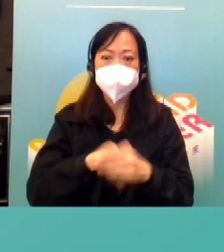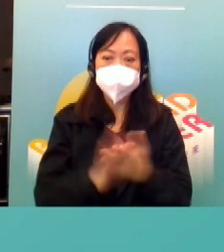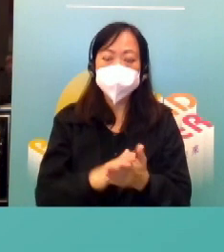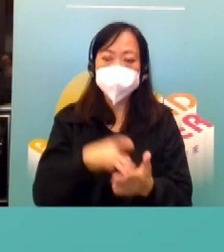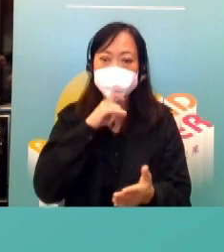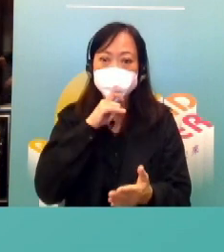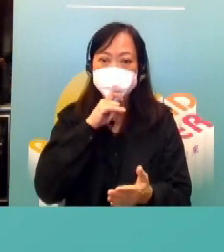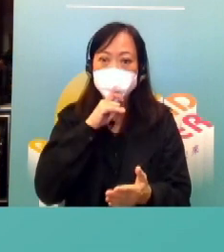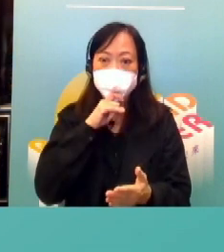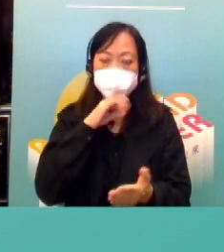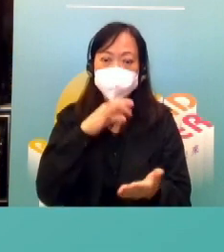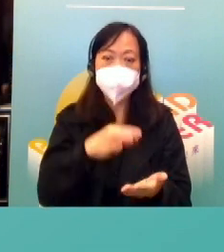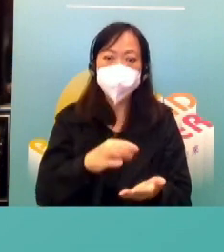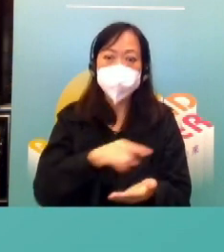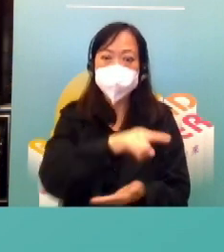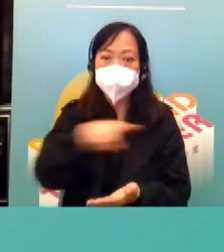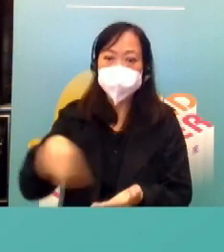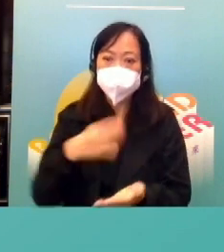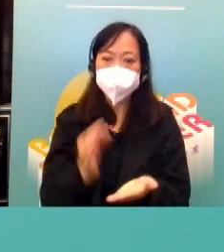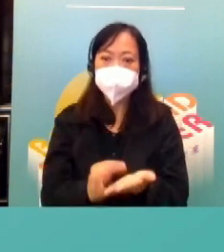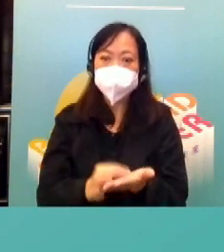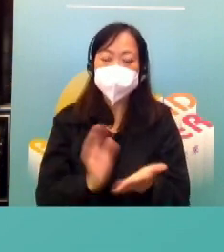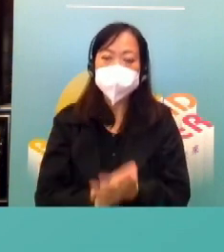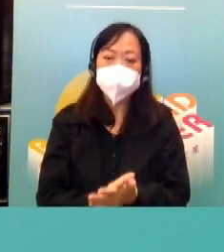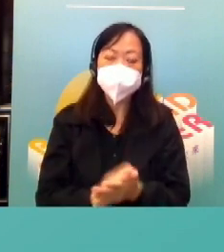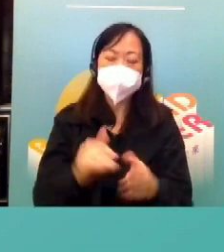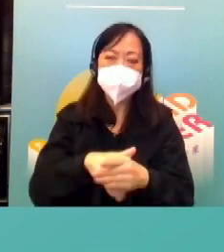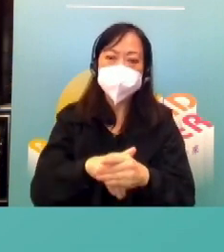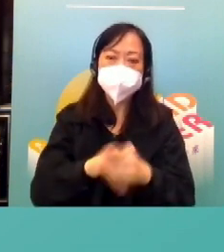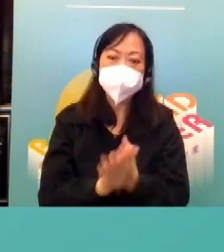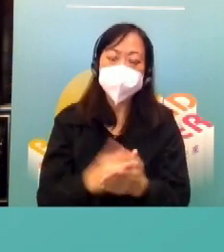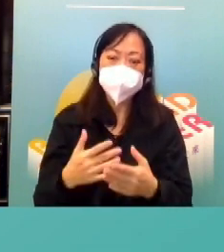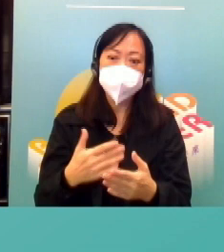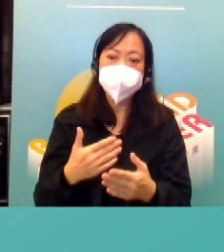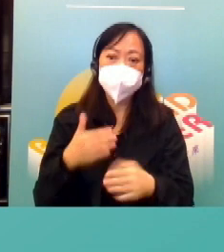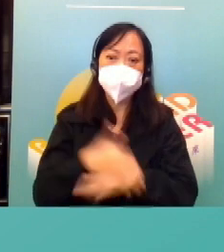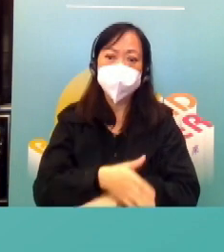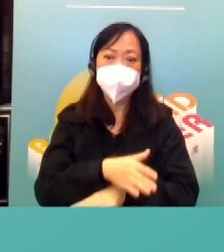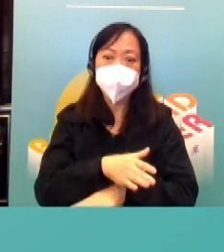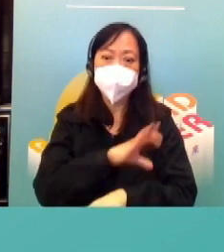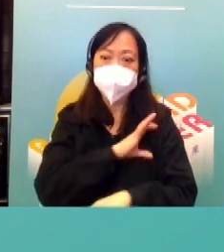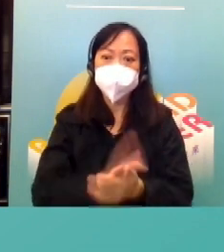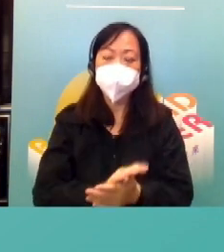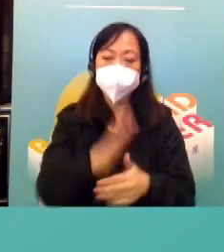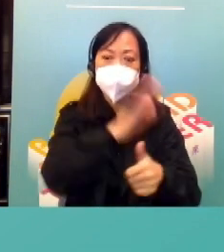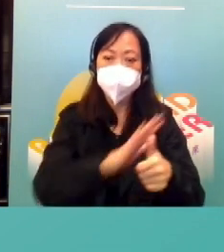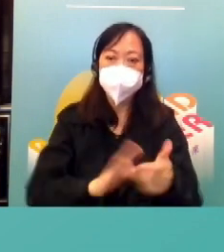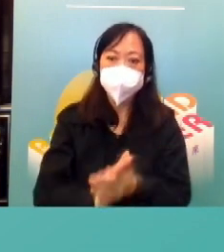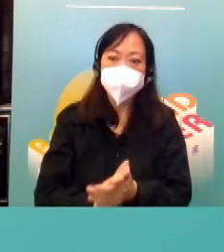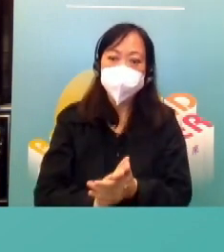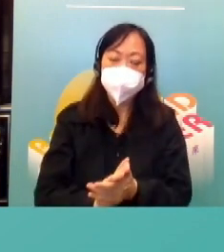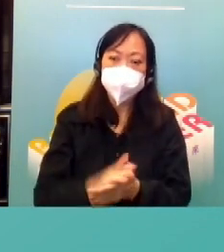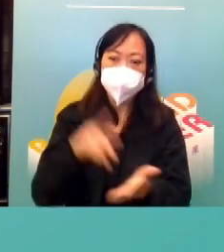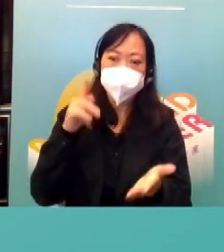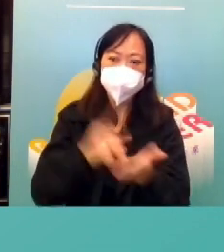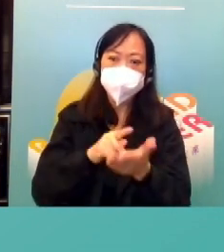outcomes contracts, also known as social impact bond, that Alfred mentioned earlier. So the rest of my remarks